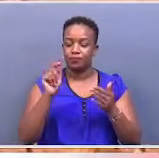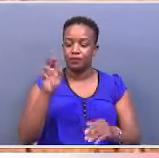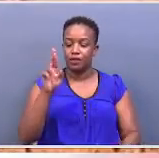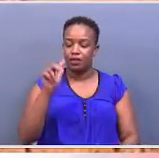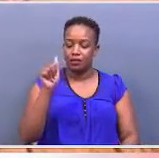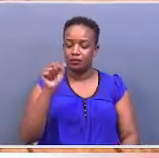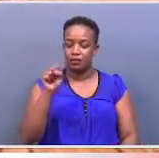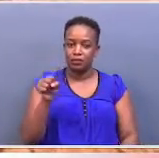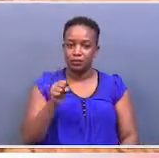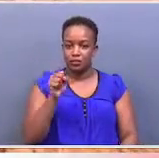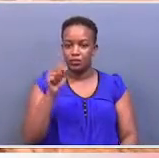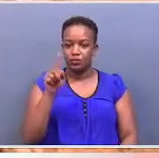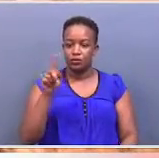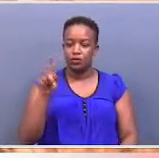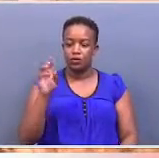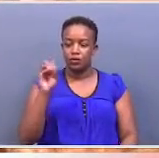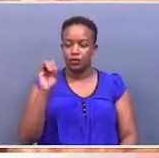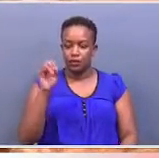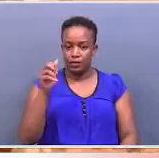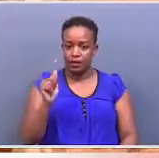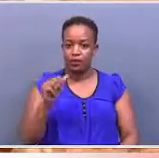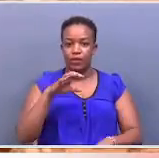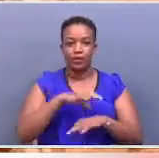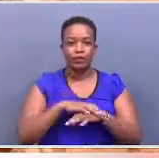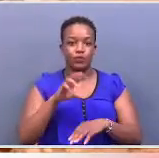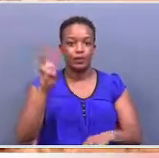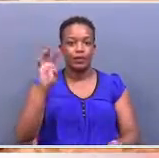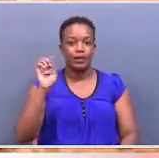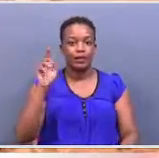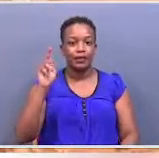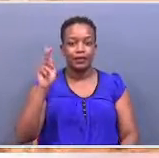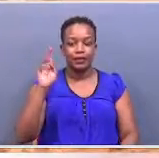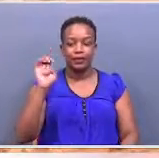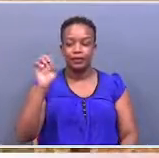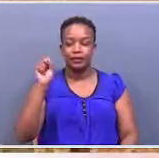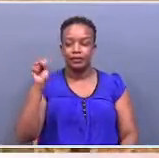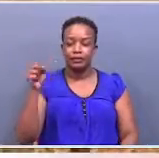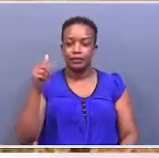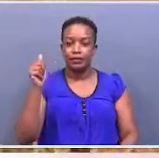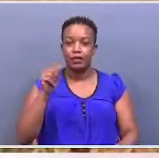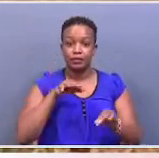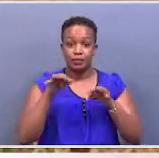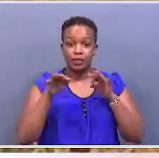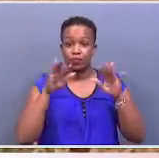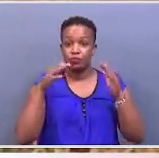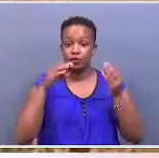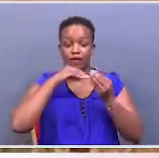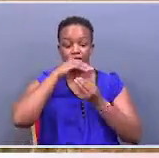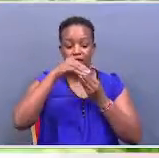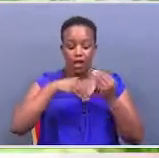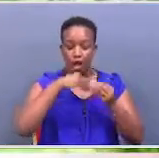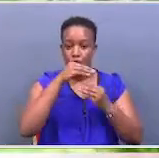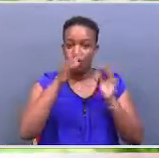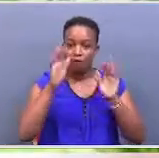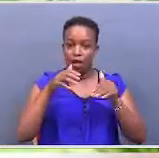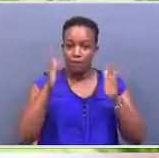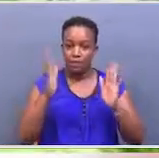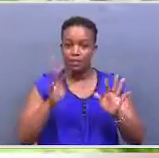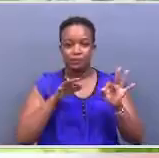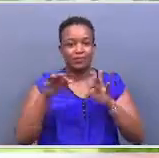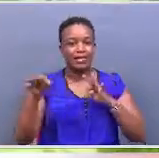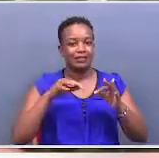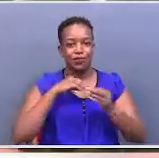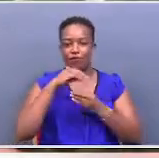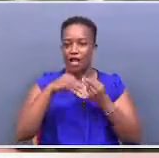Enos Wekesa, an avocado farmer. He tells us that avocado farming is becoming a profit-making venture compared to